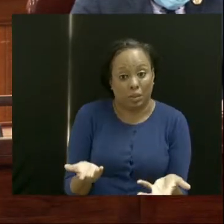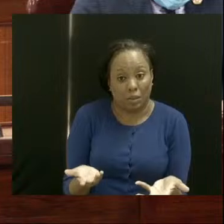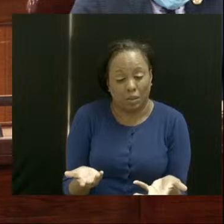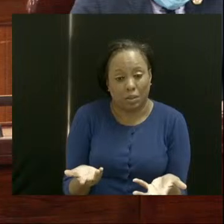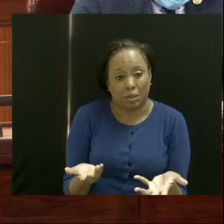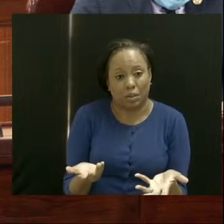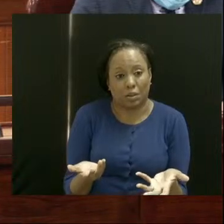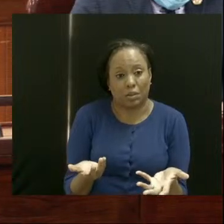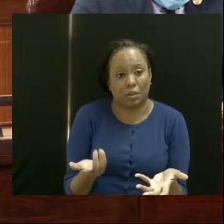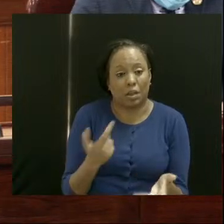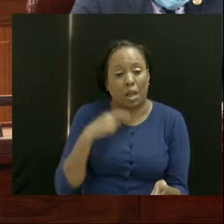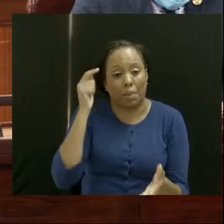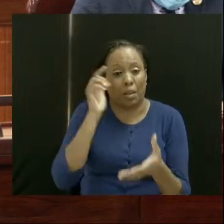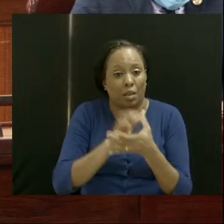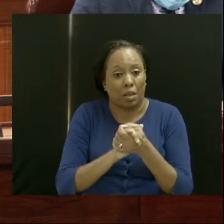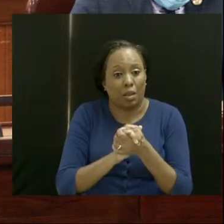case,